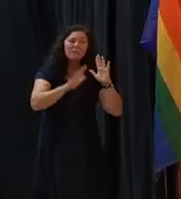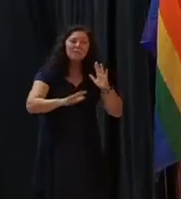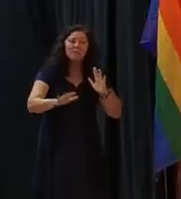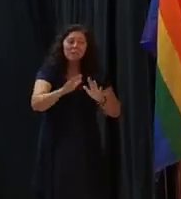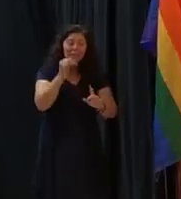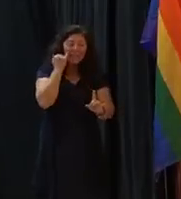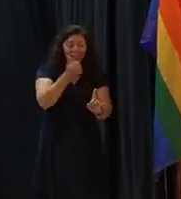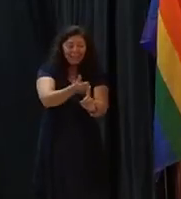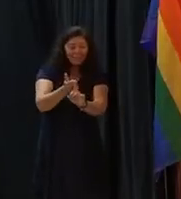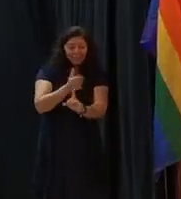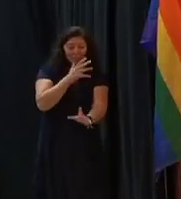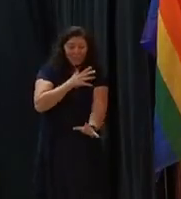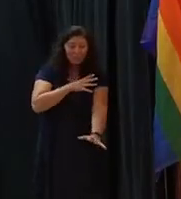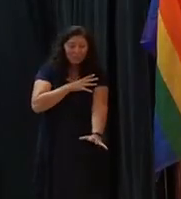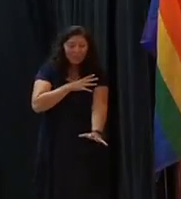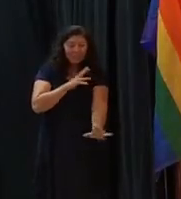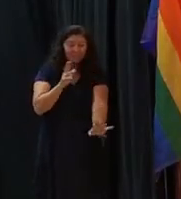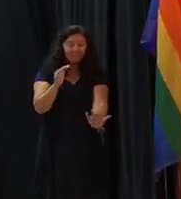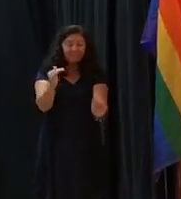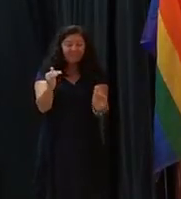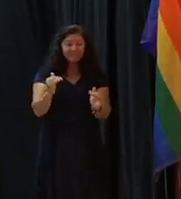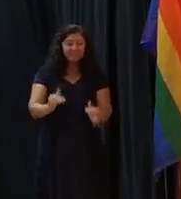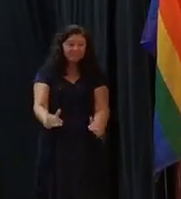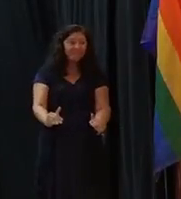a woman is still degrading.